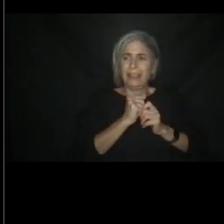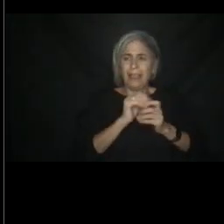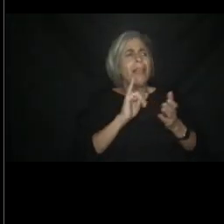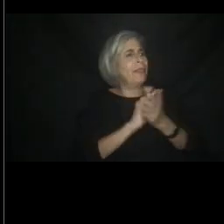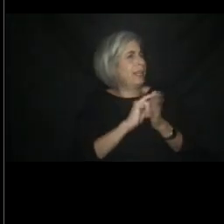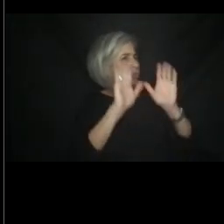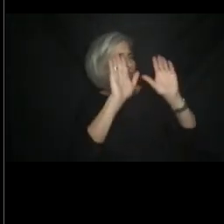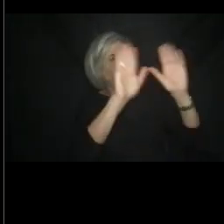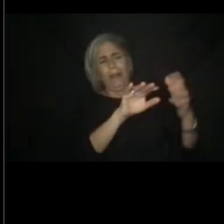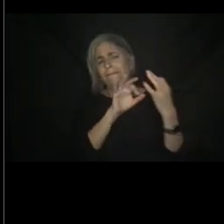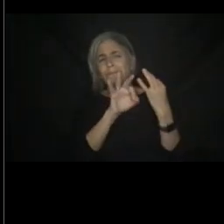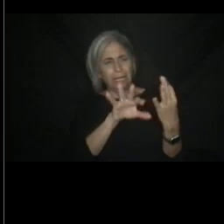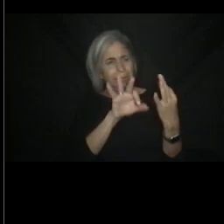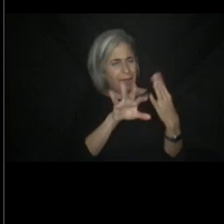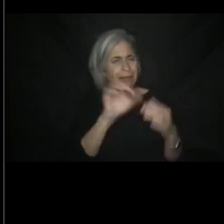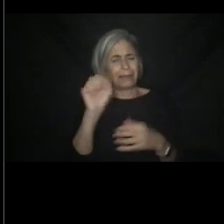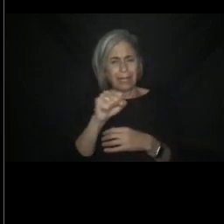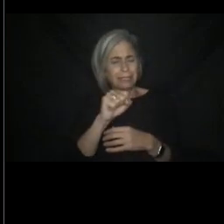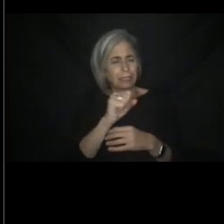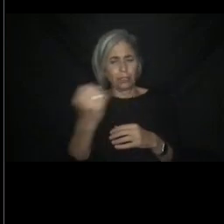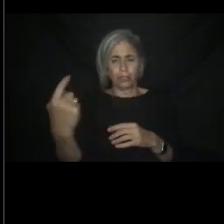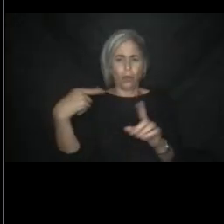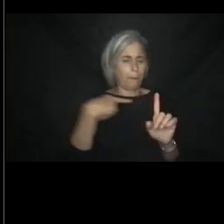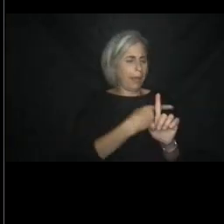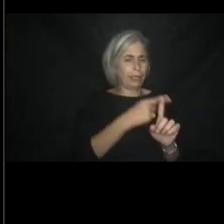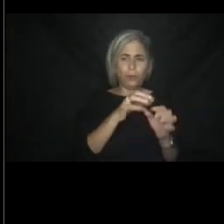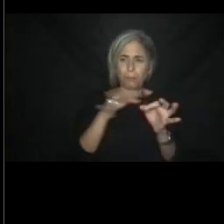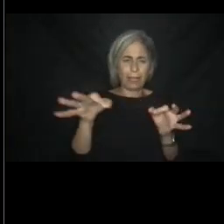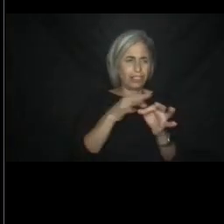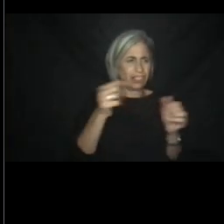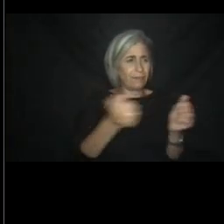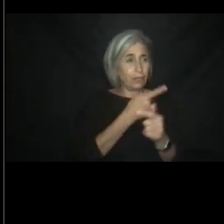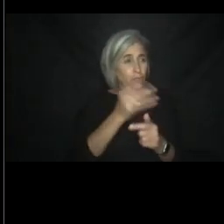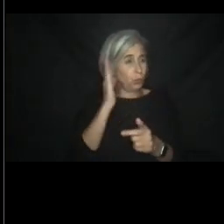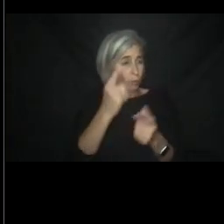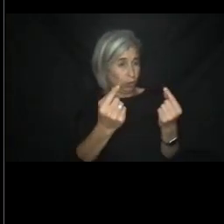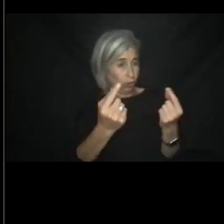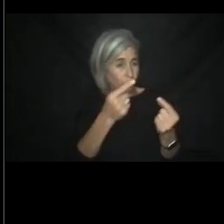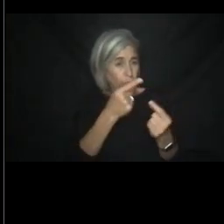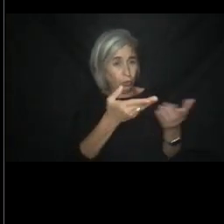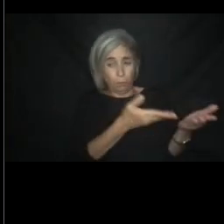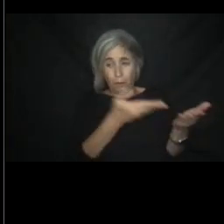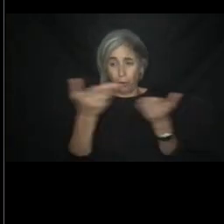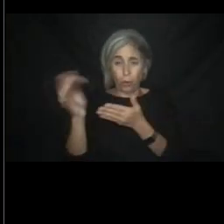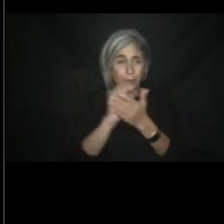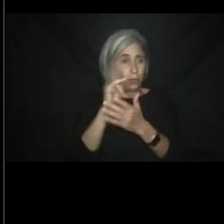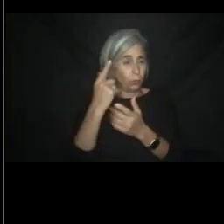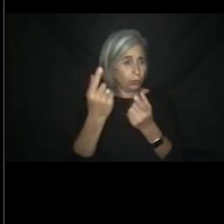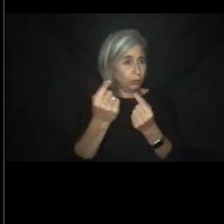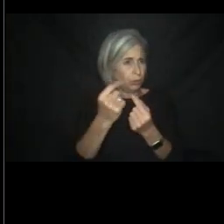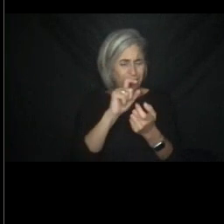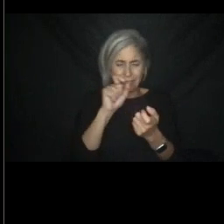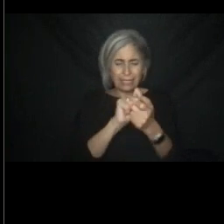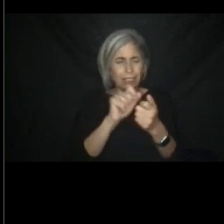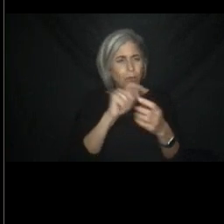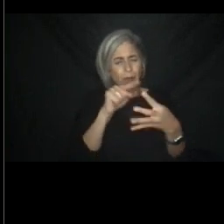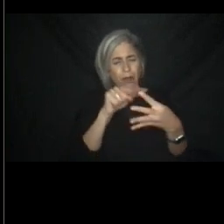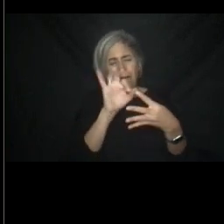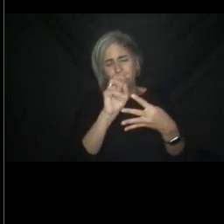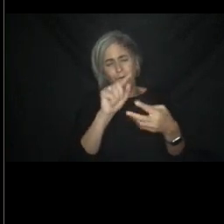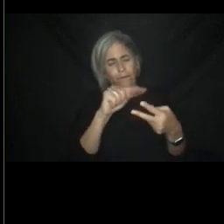great feedback. But I want to get back to what you mentioned, everything you're going to do. Everything that you propose and what you're going to do is exactly what an executive firm is going to